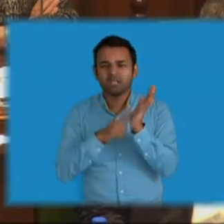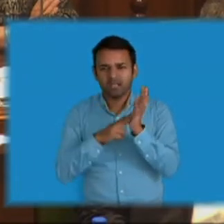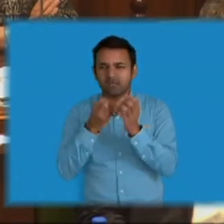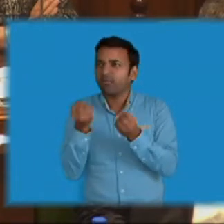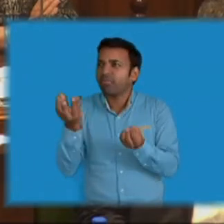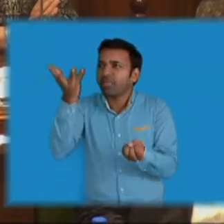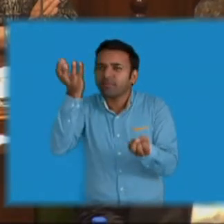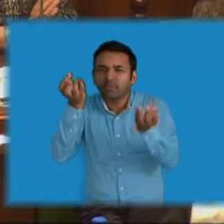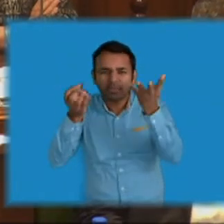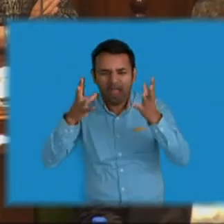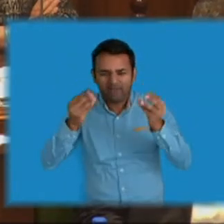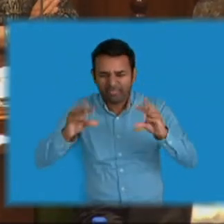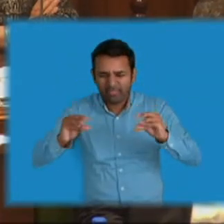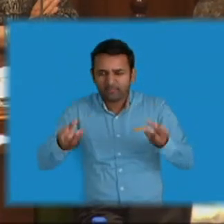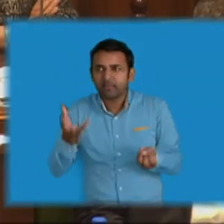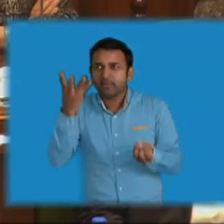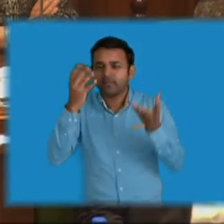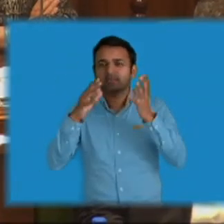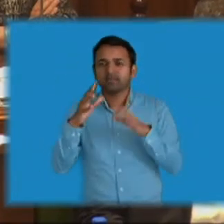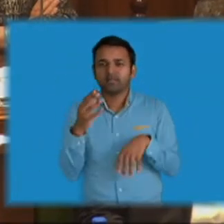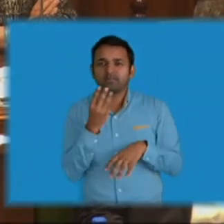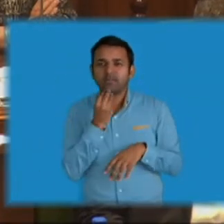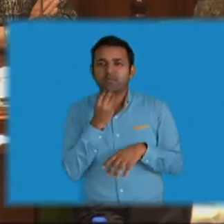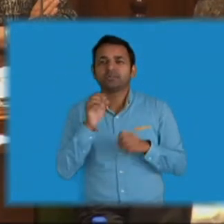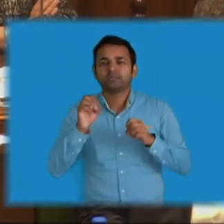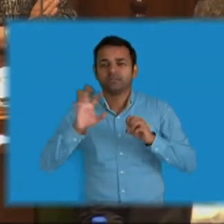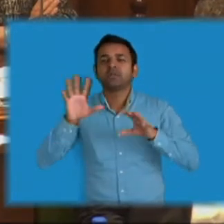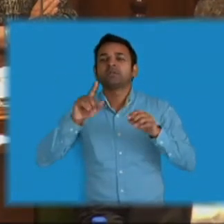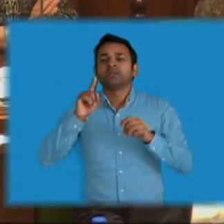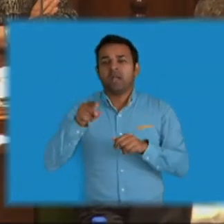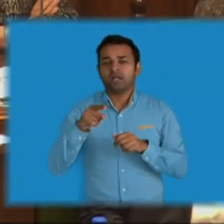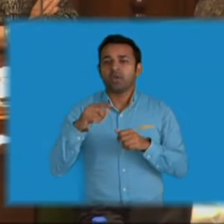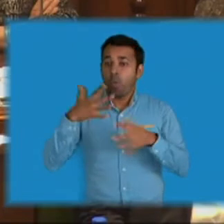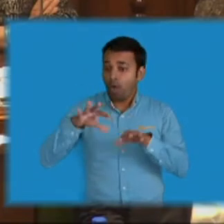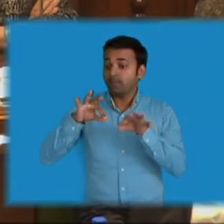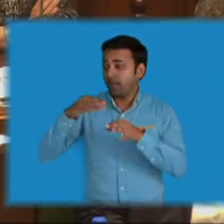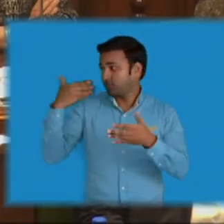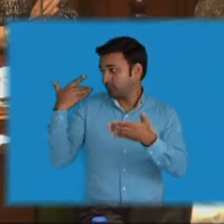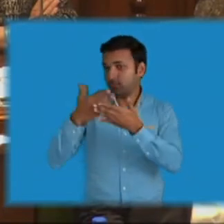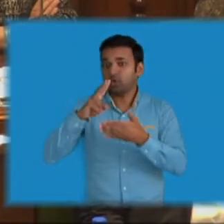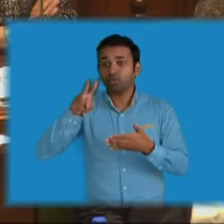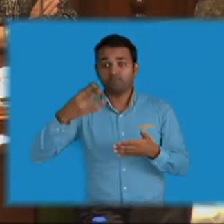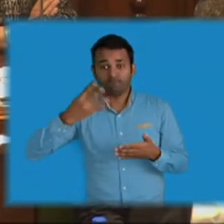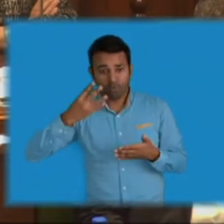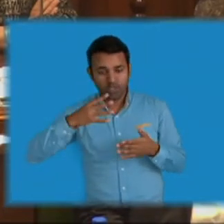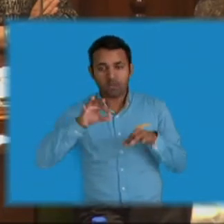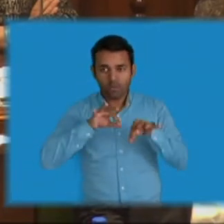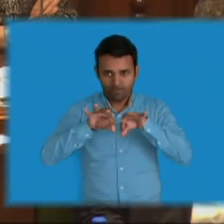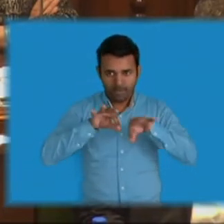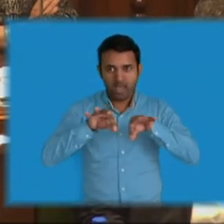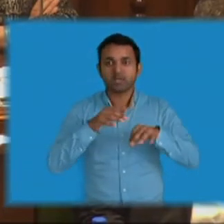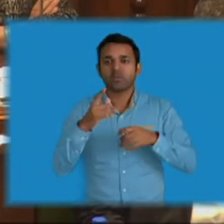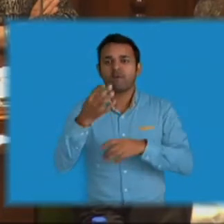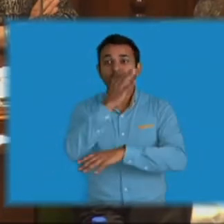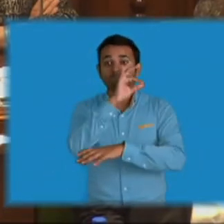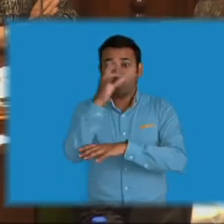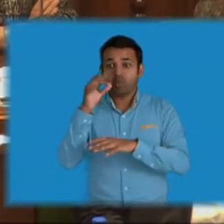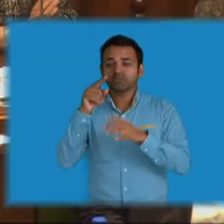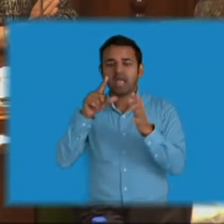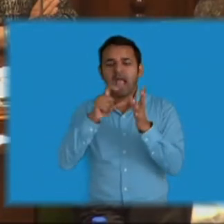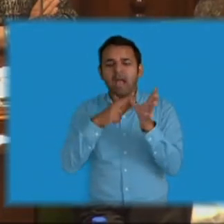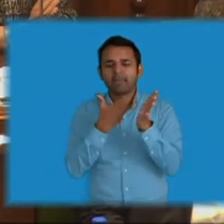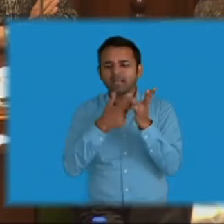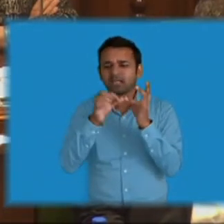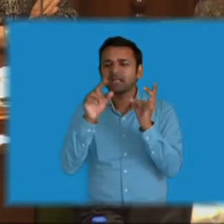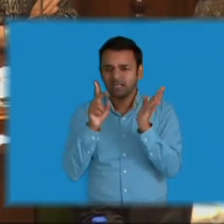the Carbon Fund pipeline in 2014. This mechanism under the Forest Carbon Partnership Facility of the World